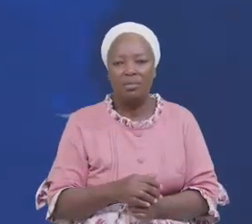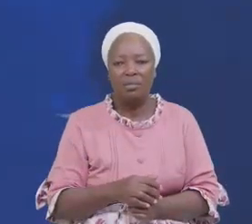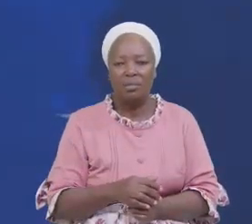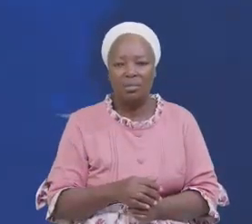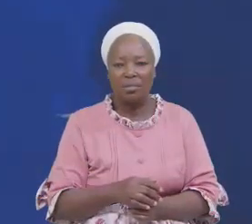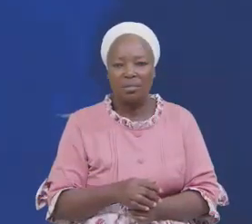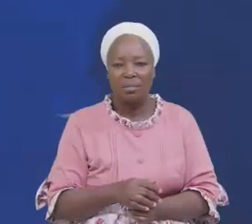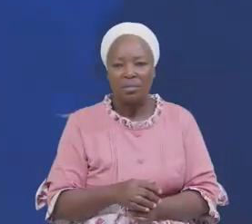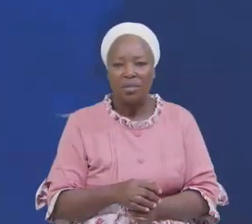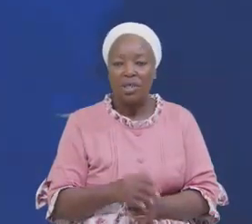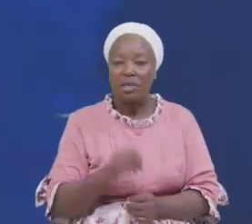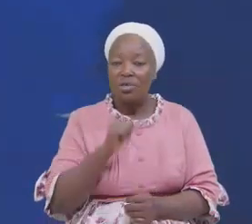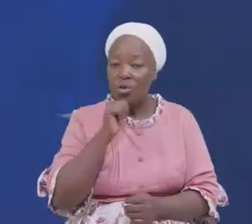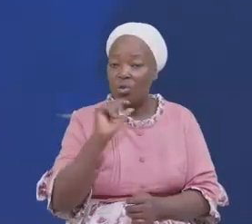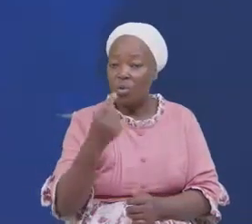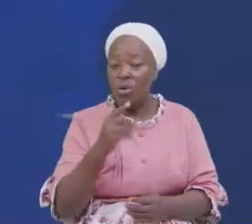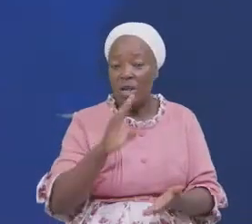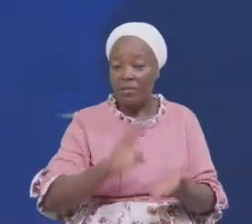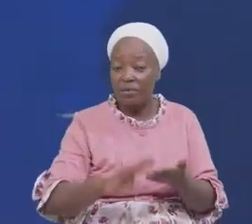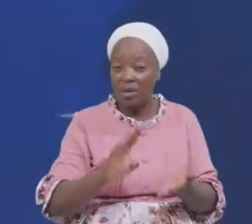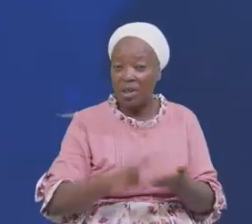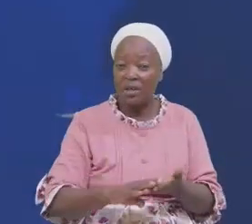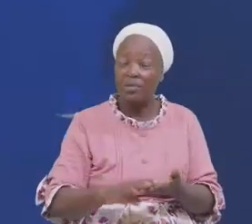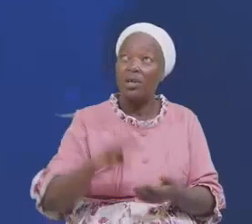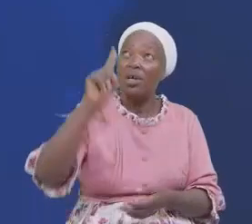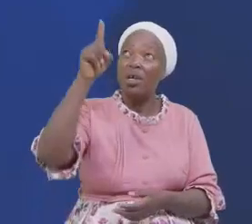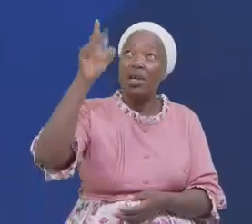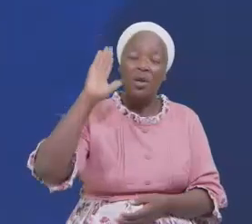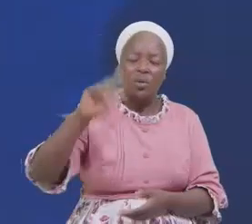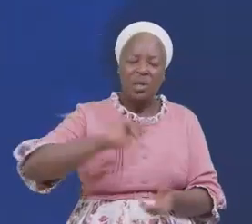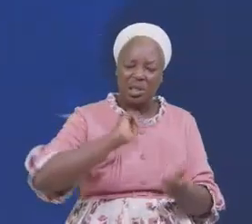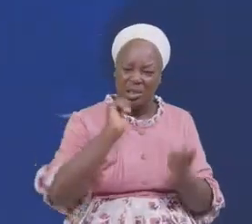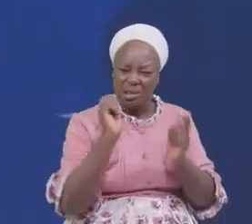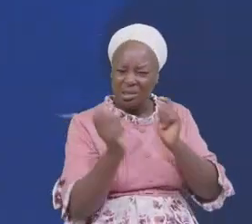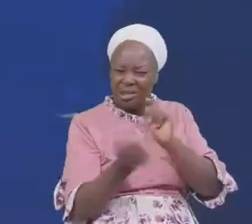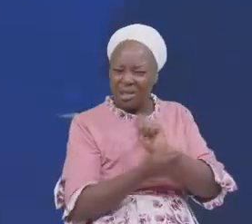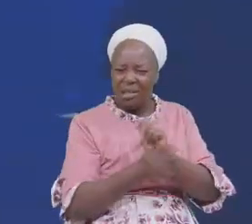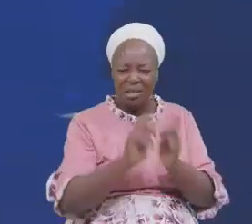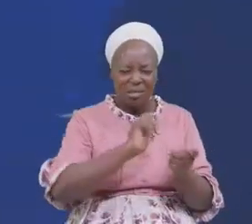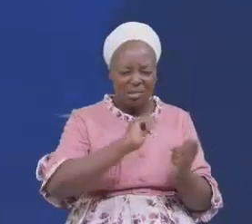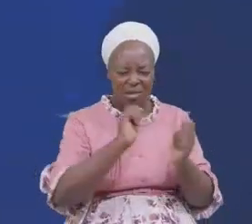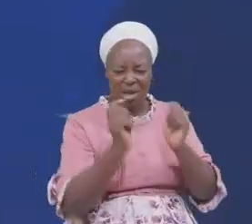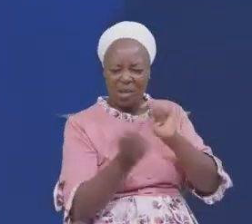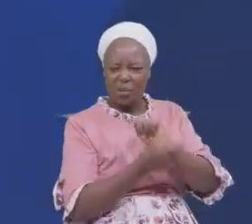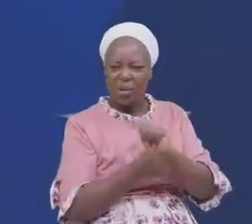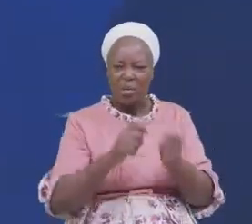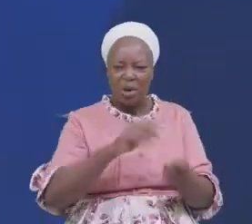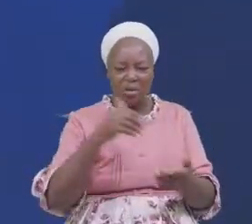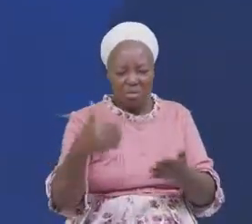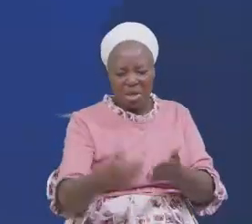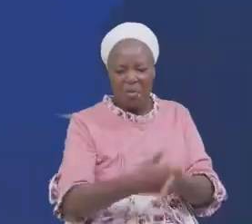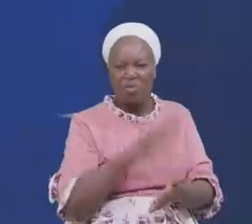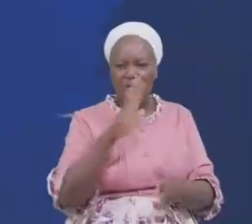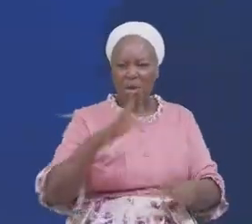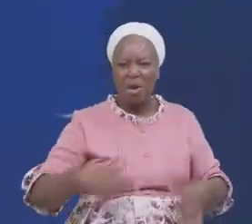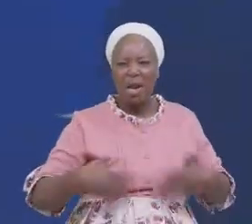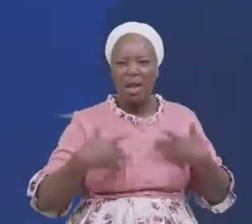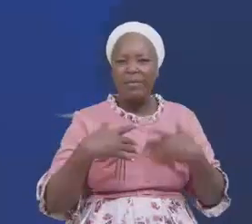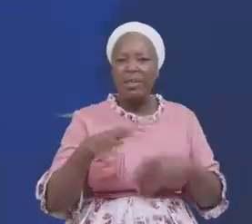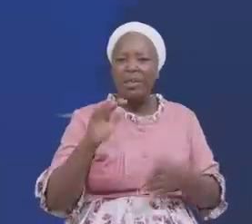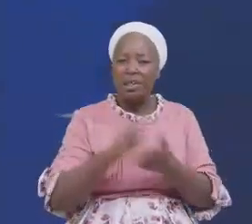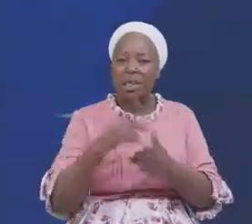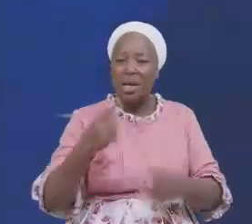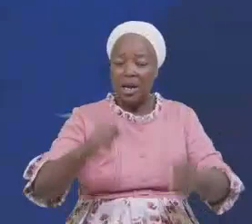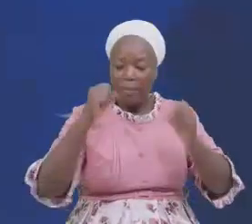Not only forgive, he will change, transform, renew your life. That the power to